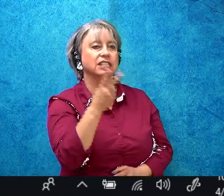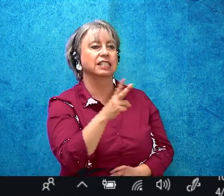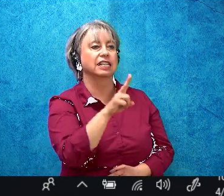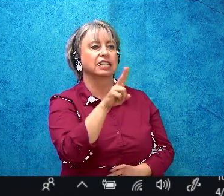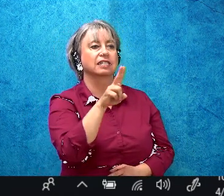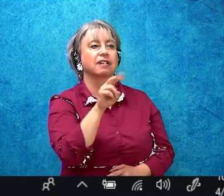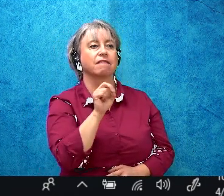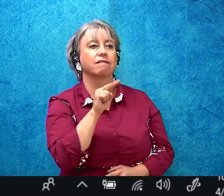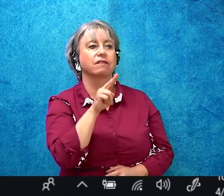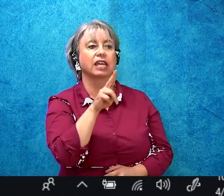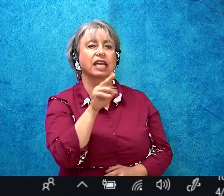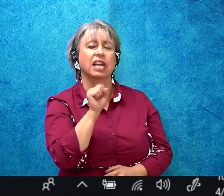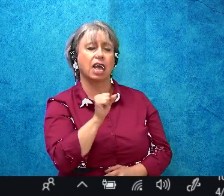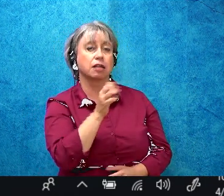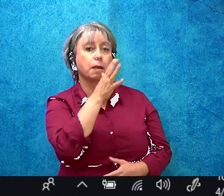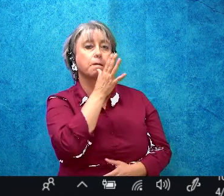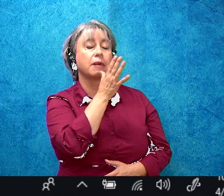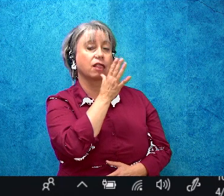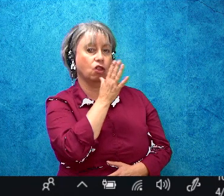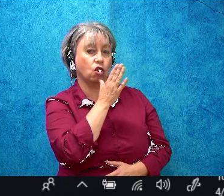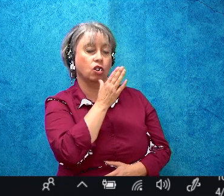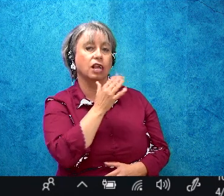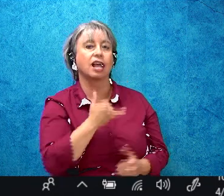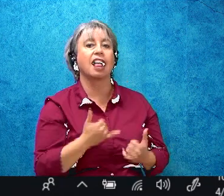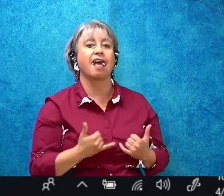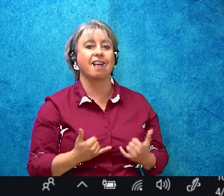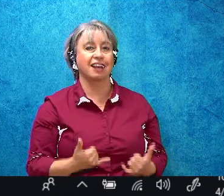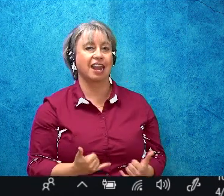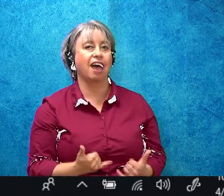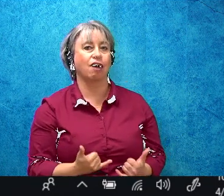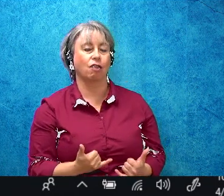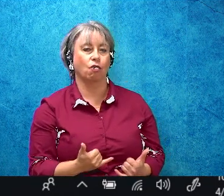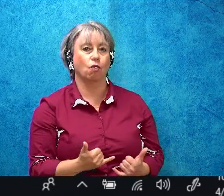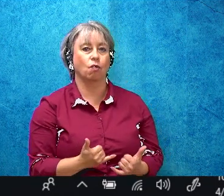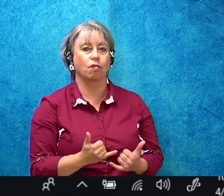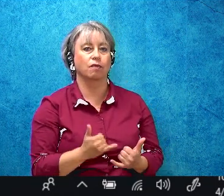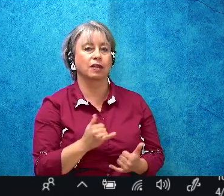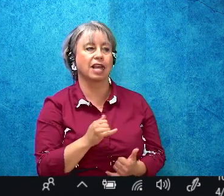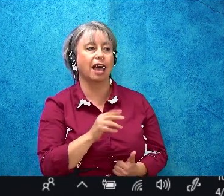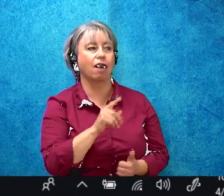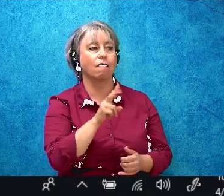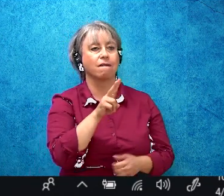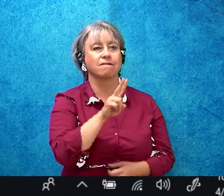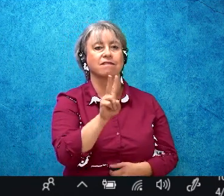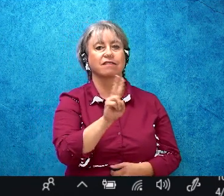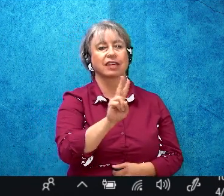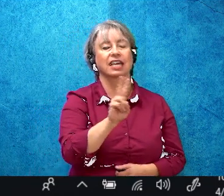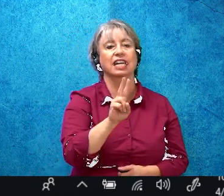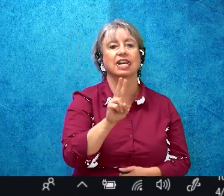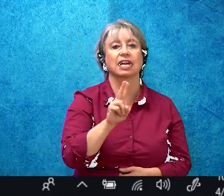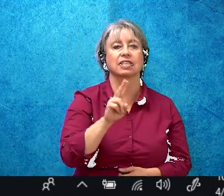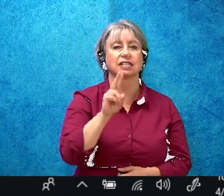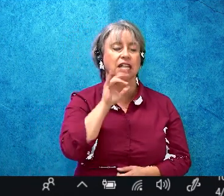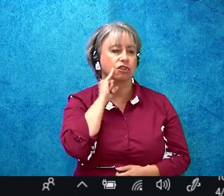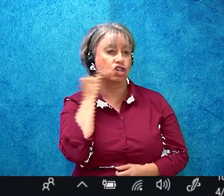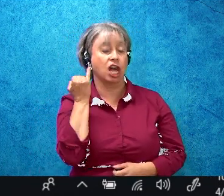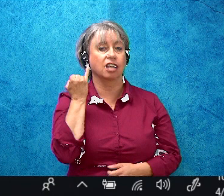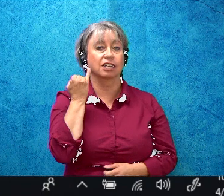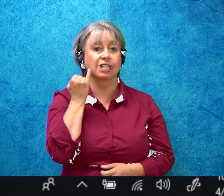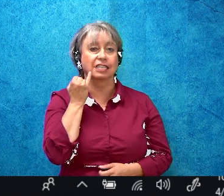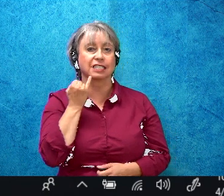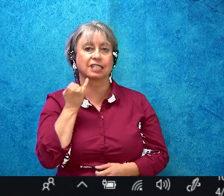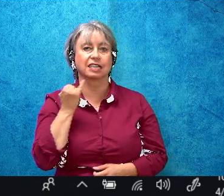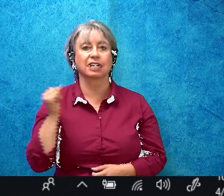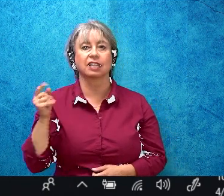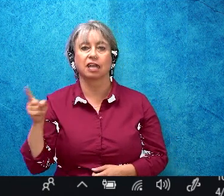his mother. Now remember, Venus is jealous of Psyche, okay, because she's the one